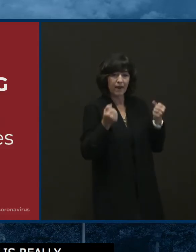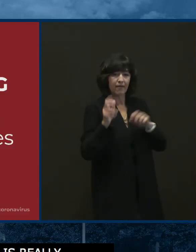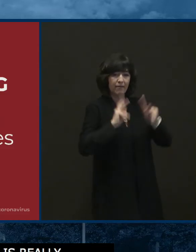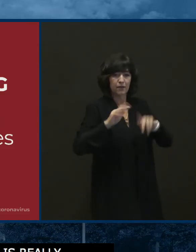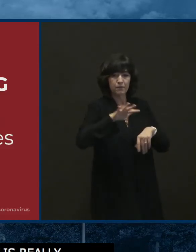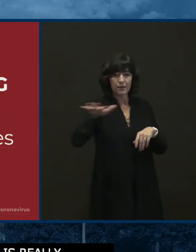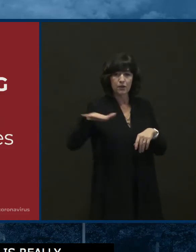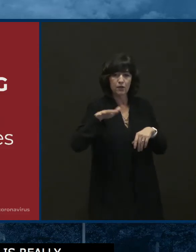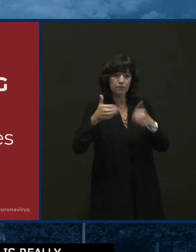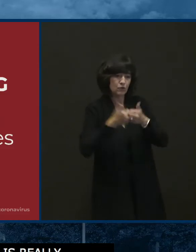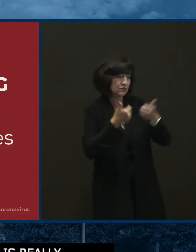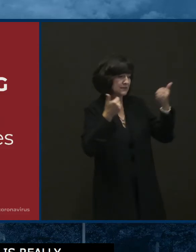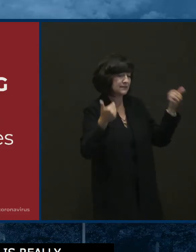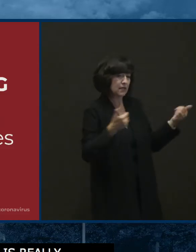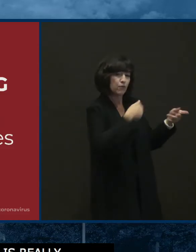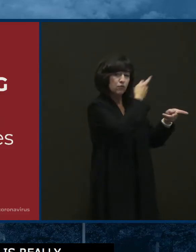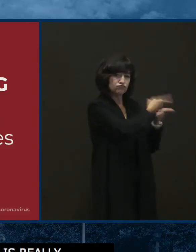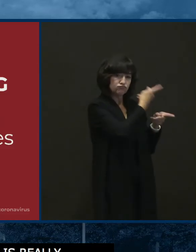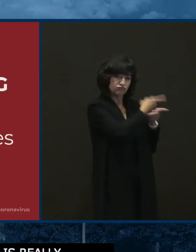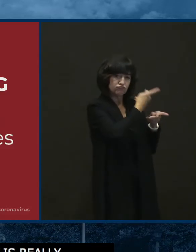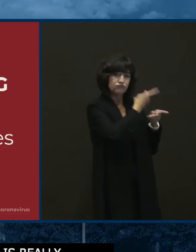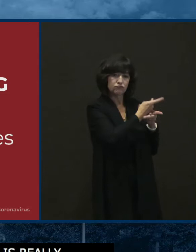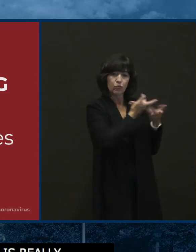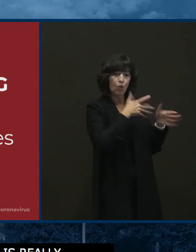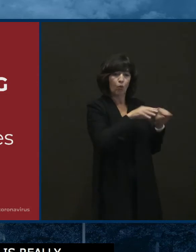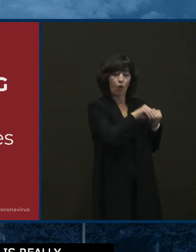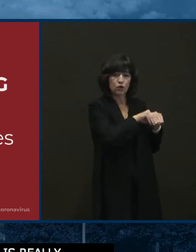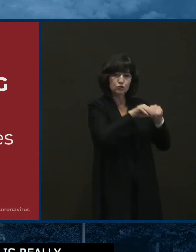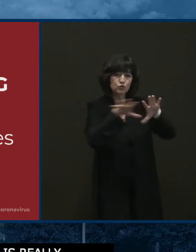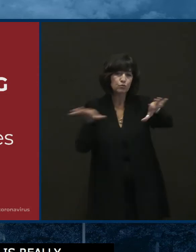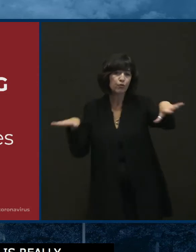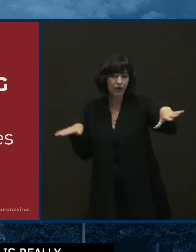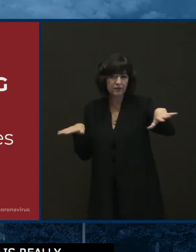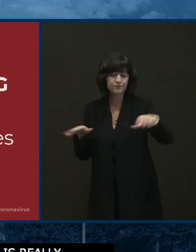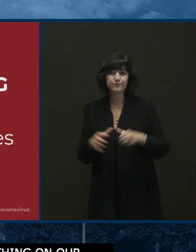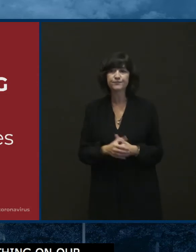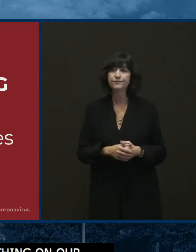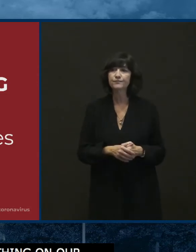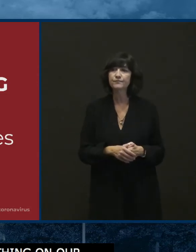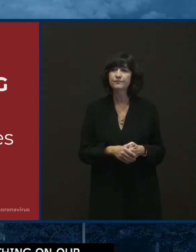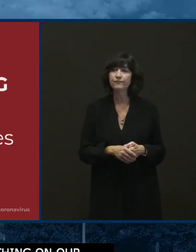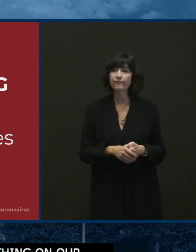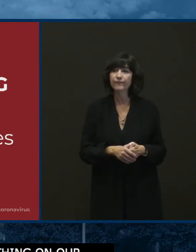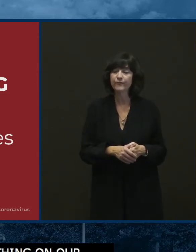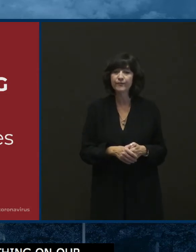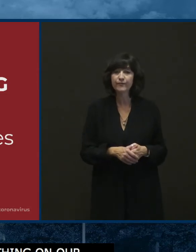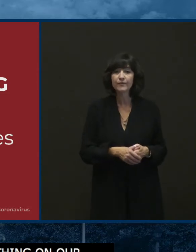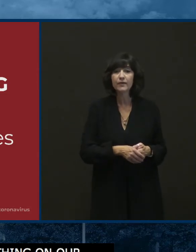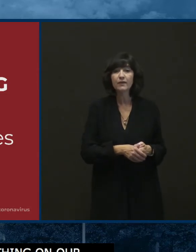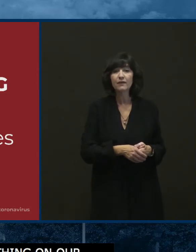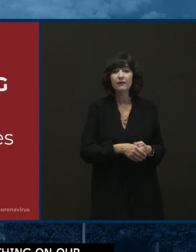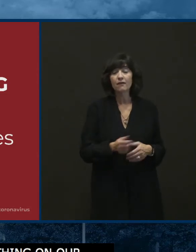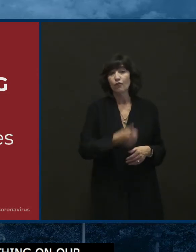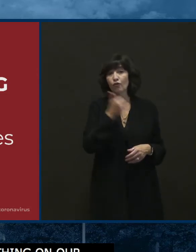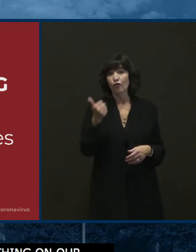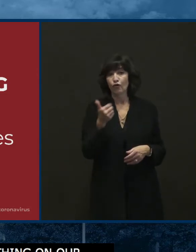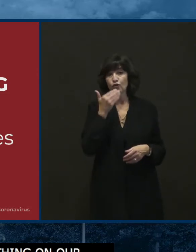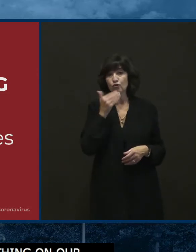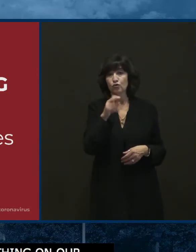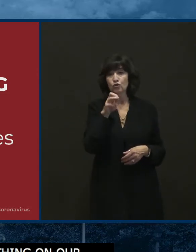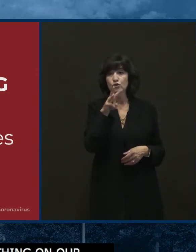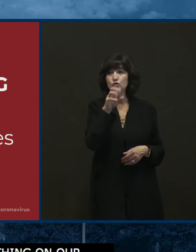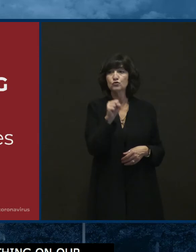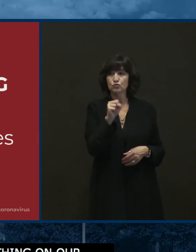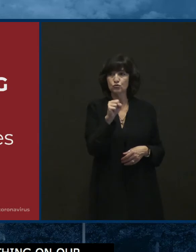Another thing on our dashboard that we're really excited to be able to share is a chart that looks at